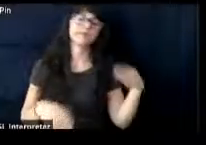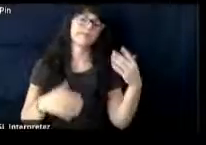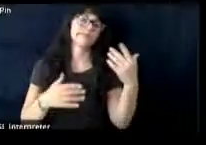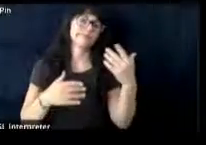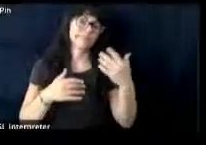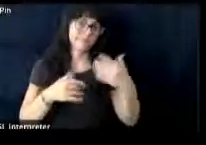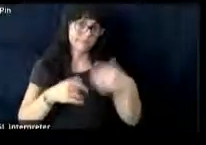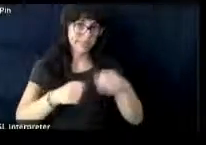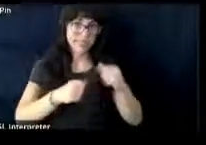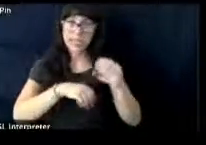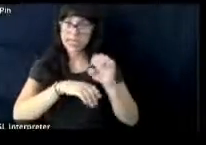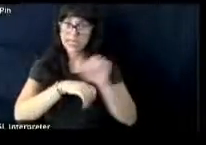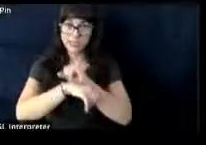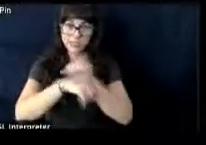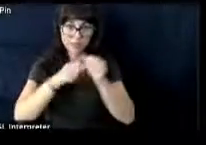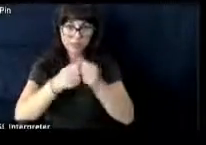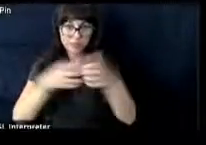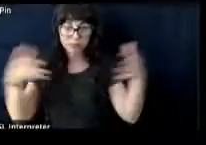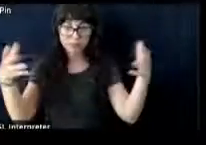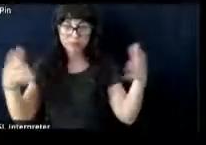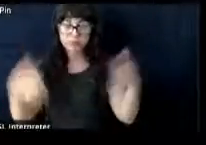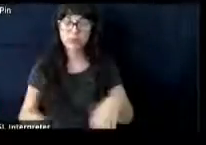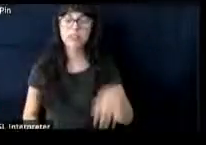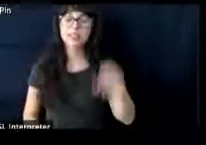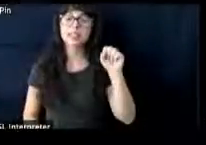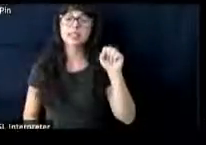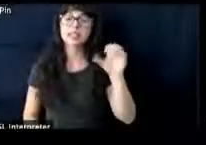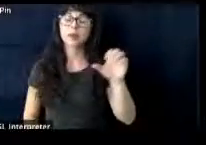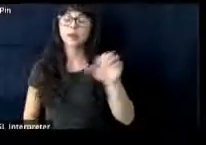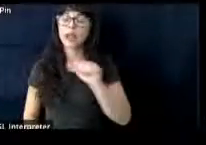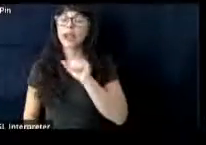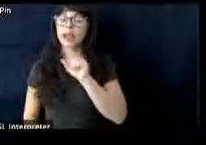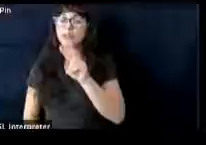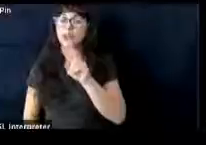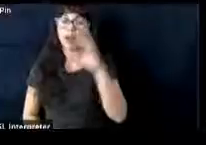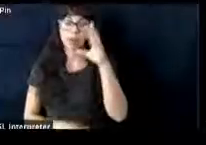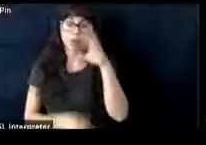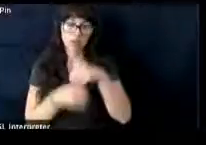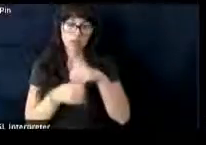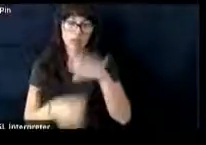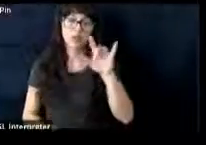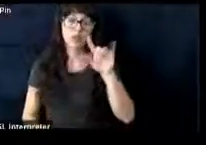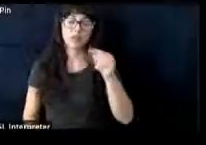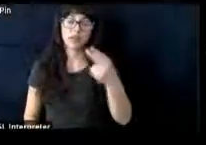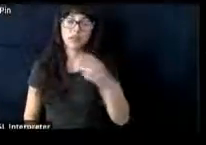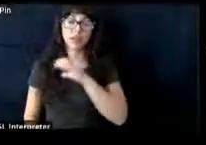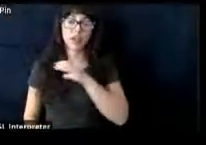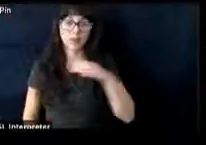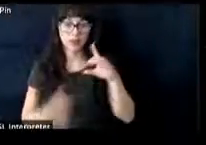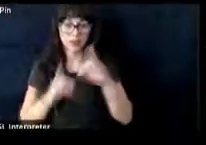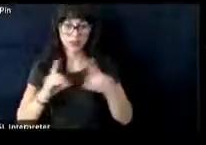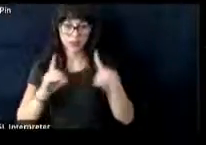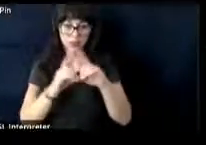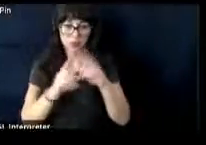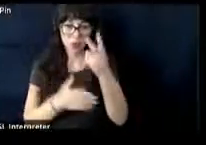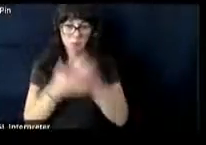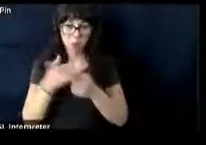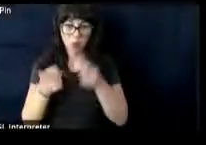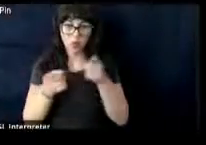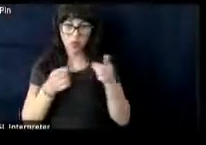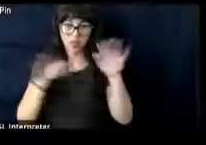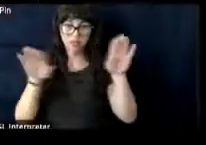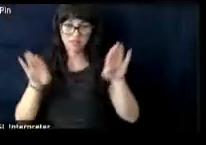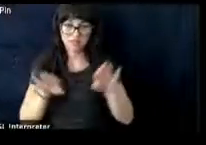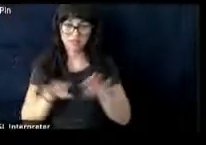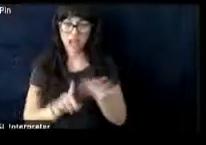Santa Clarita and Antelope Valley are both part of California's 25th congressional district. These two valleys are uniquely geographically positioned